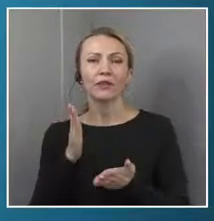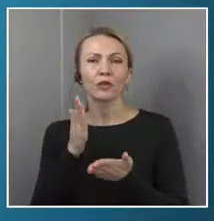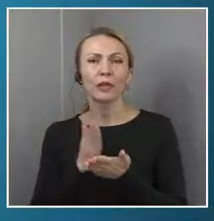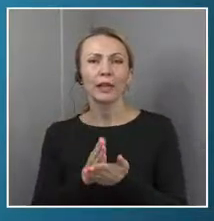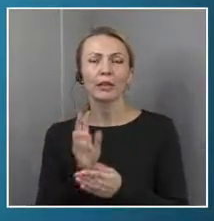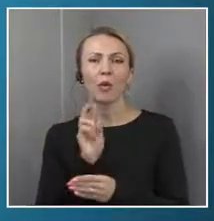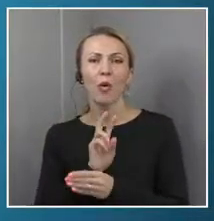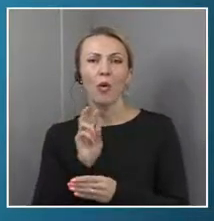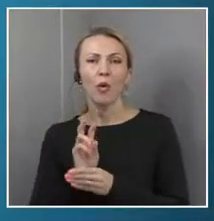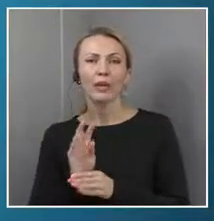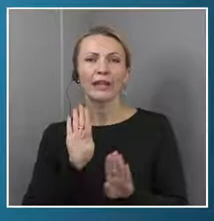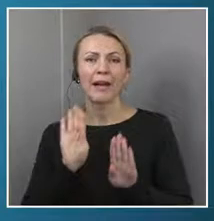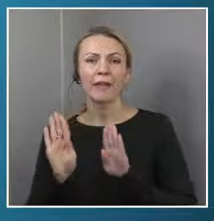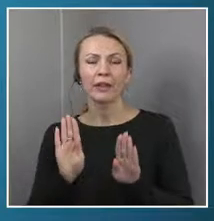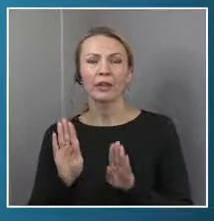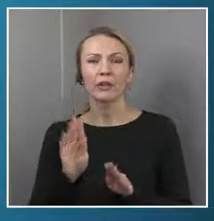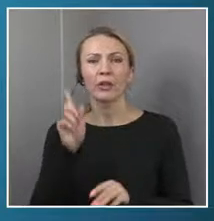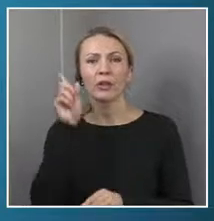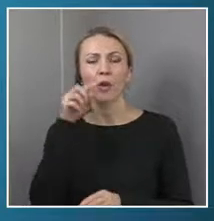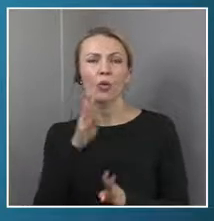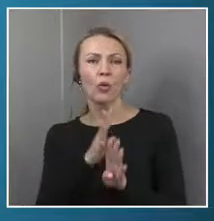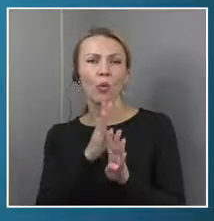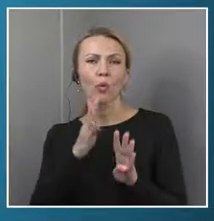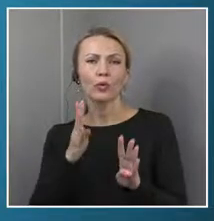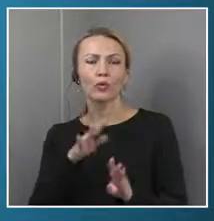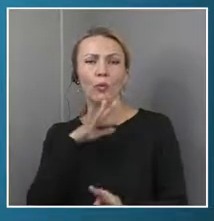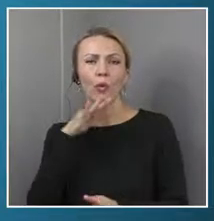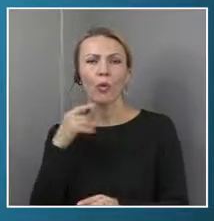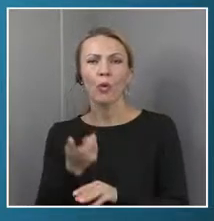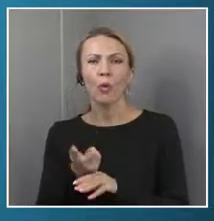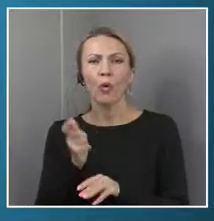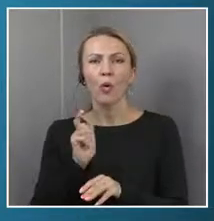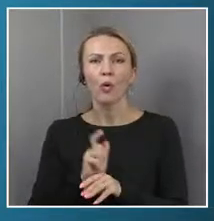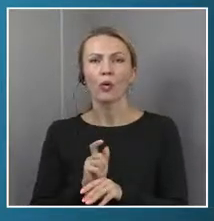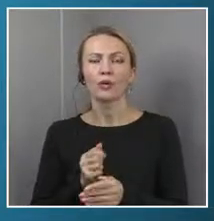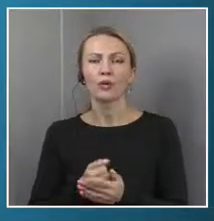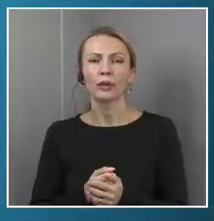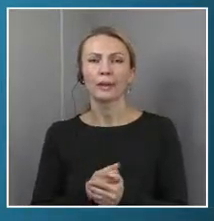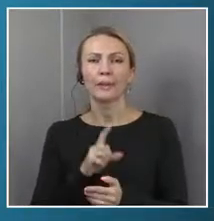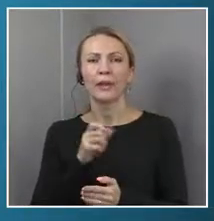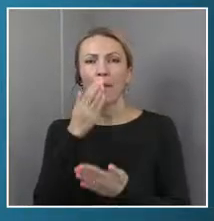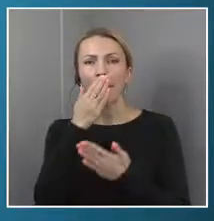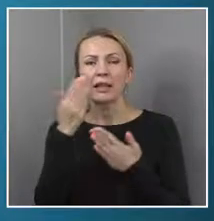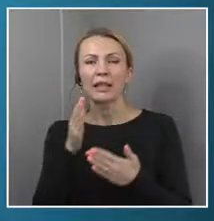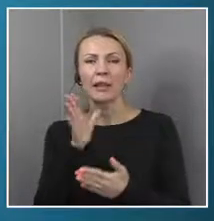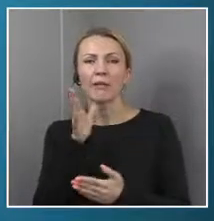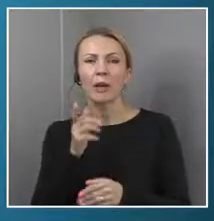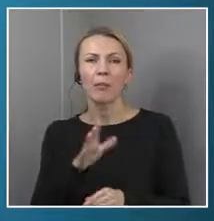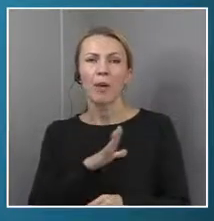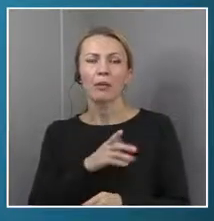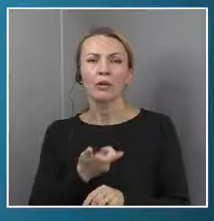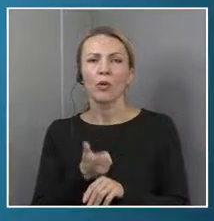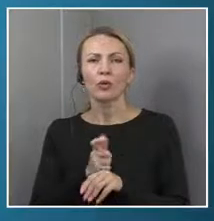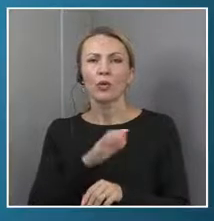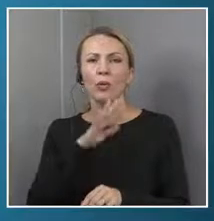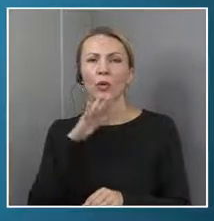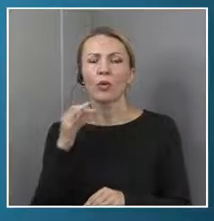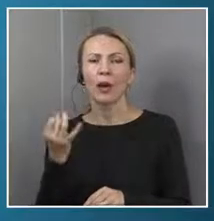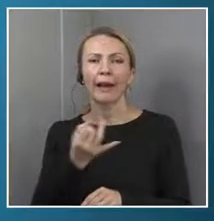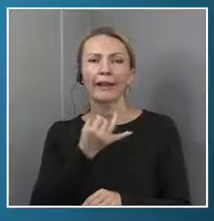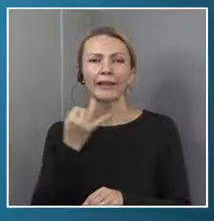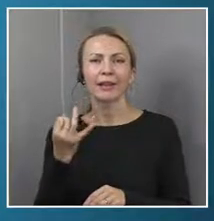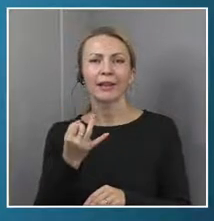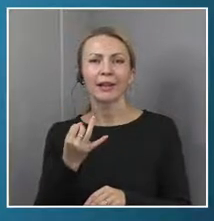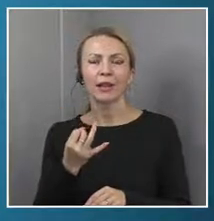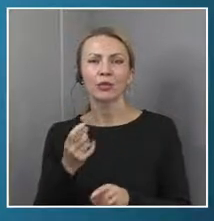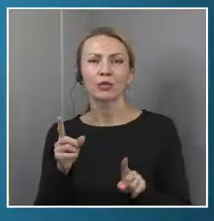Russia, there are exhibition projects, people visit exhibitions, they wait in lines. There were quite a few